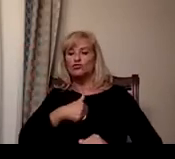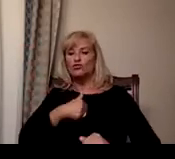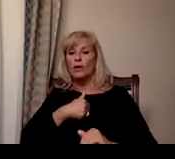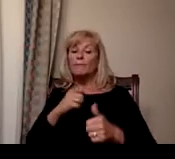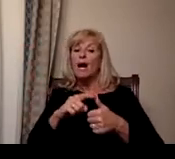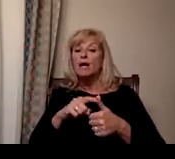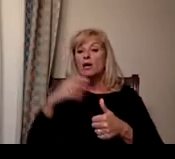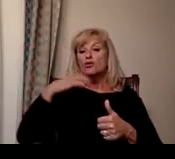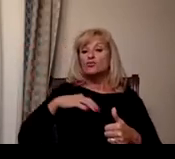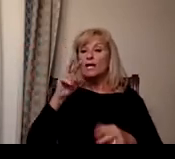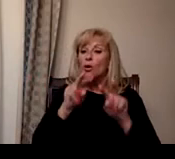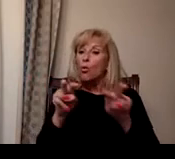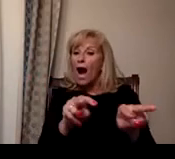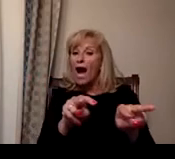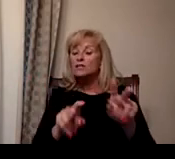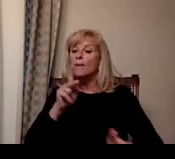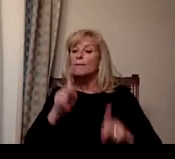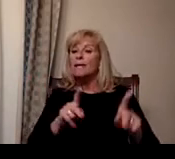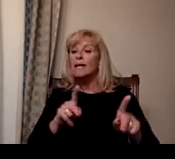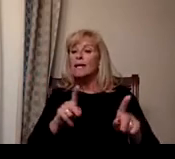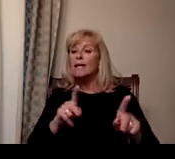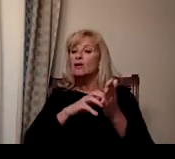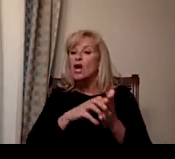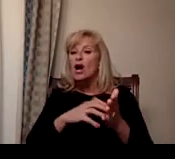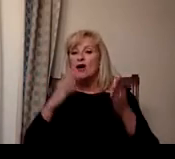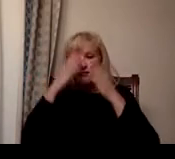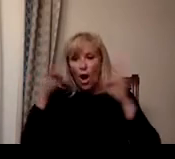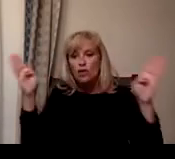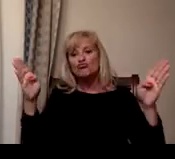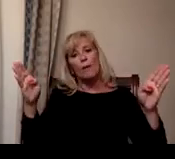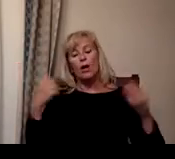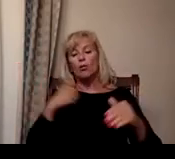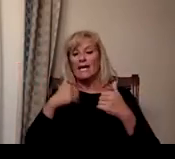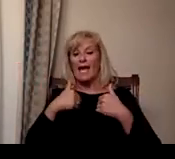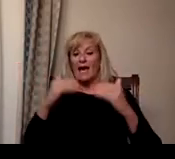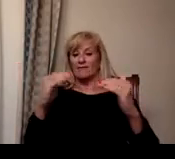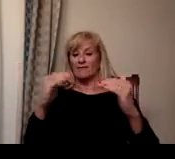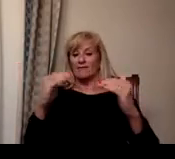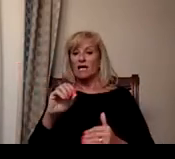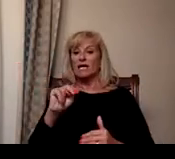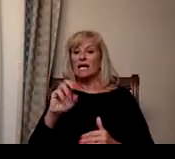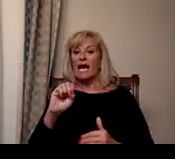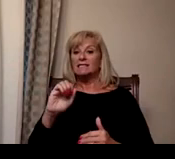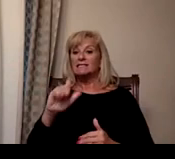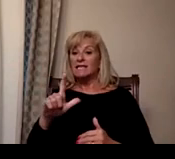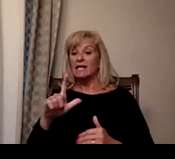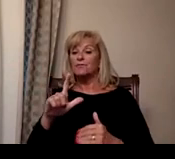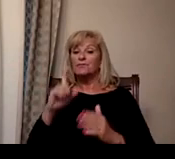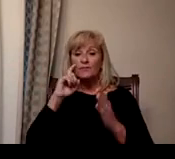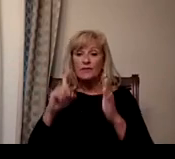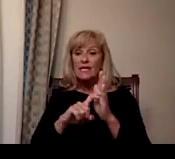left vulnerable, and we have a service to protect you. We have Conceal, again, identity theft protection, along with